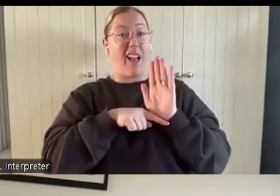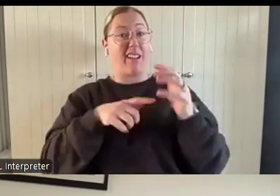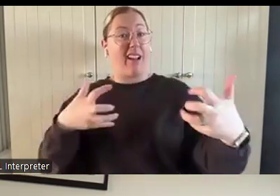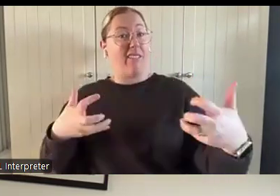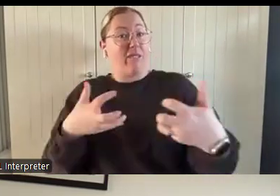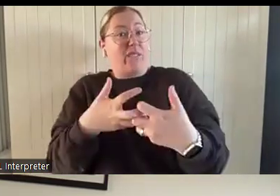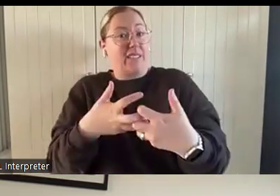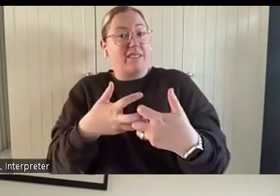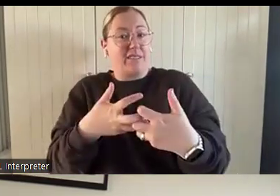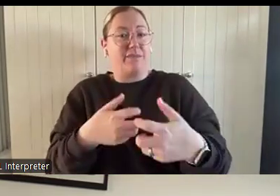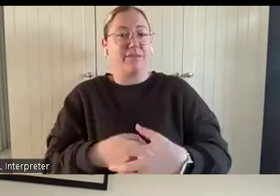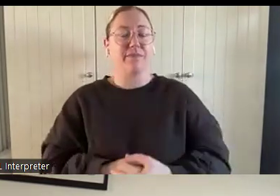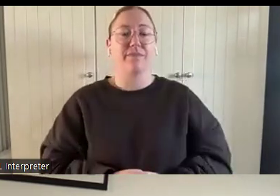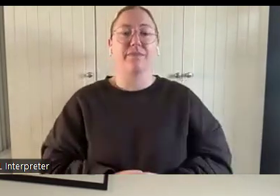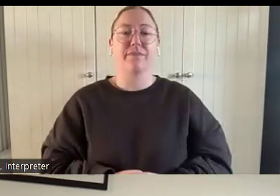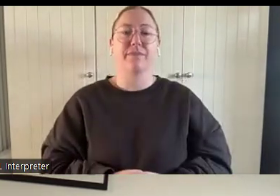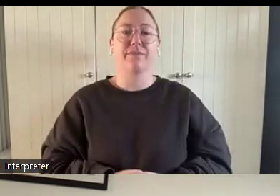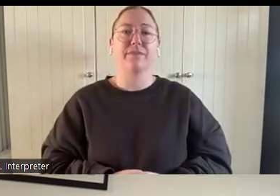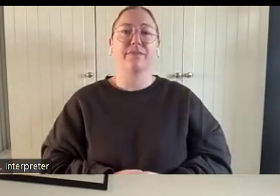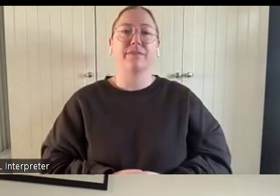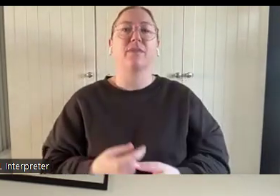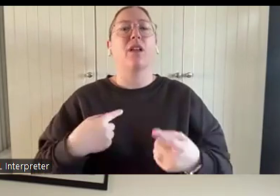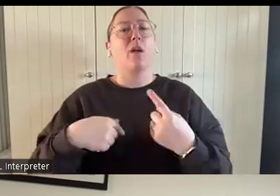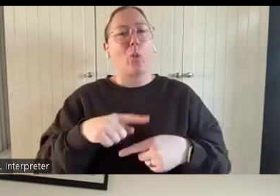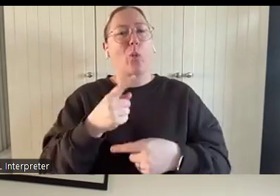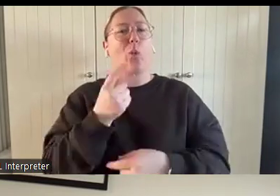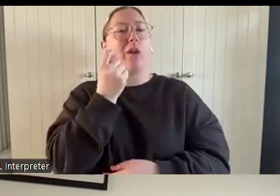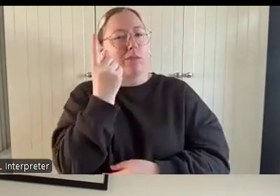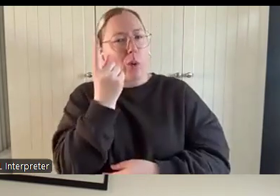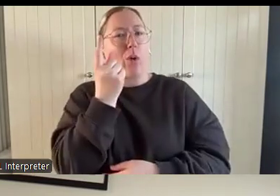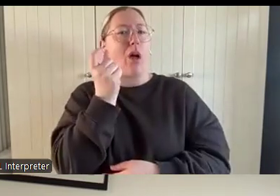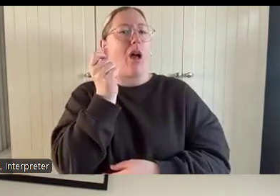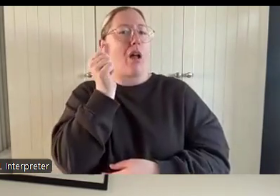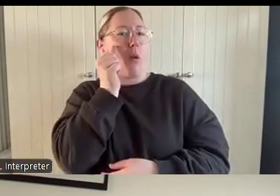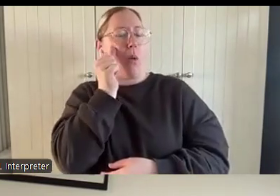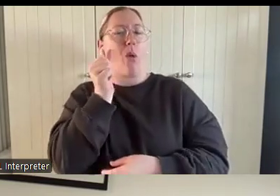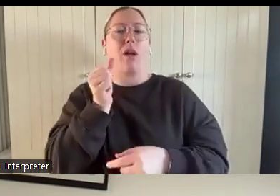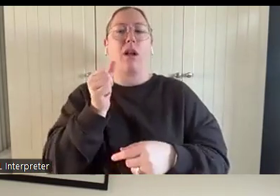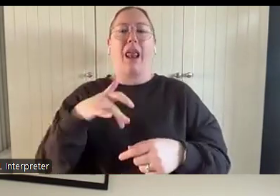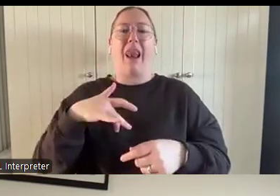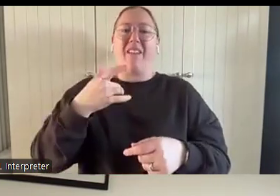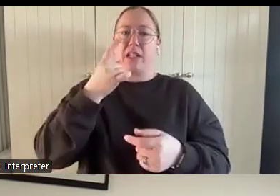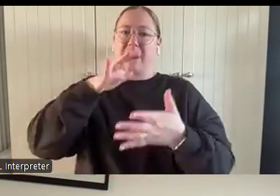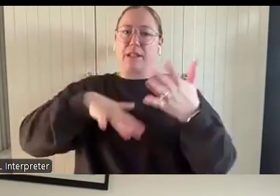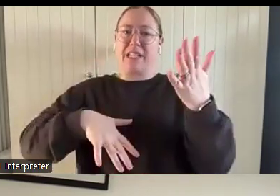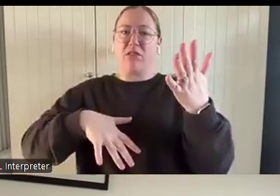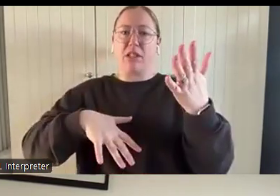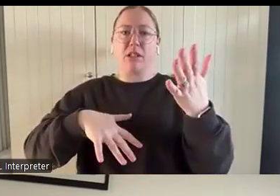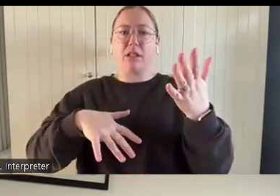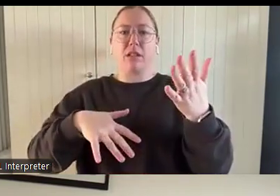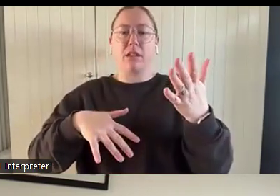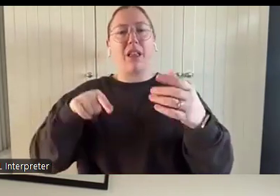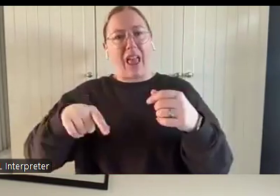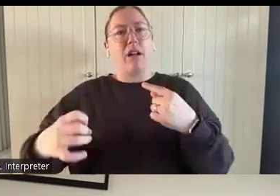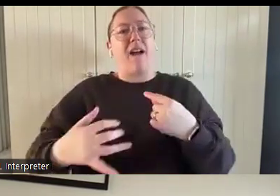values in this process was recognising that lived experience isn't just something you consult, it shapes how the work happens. So